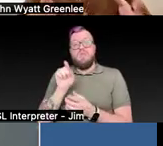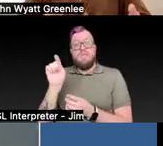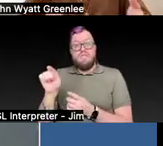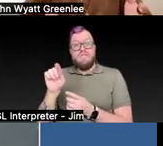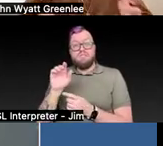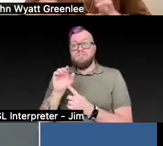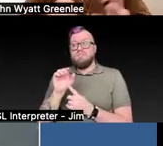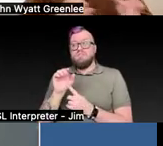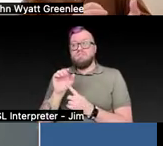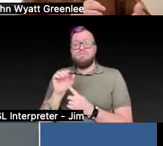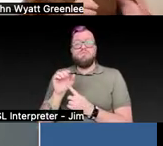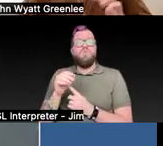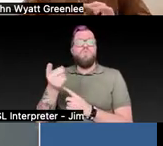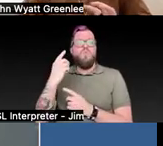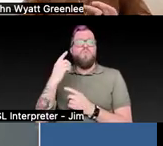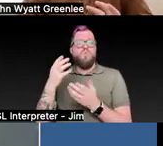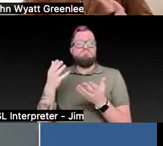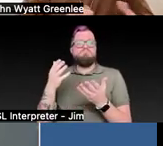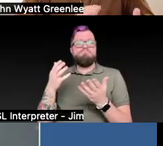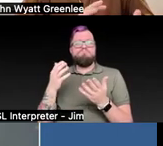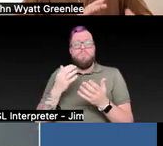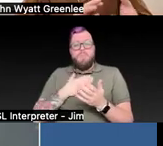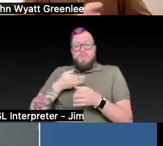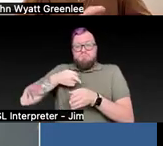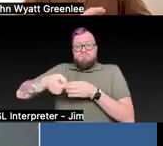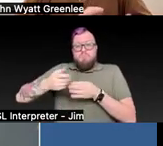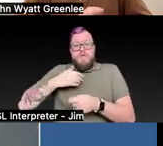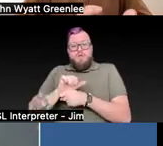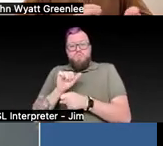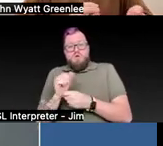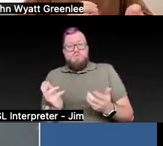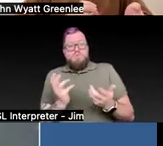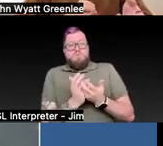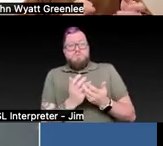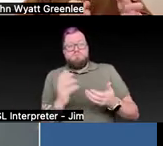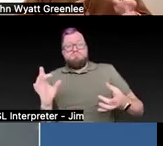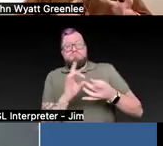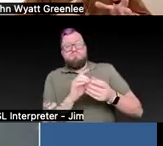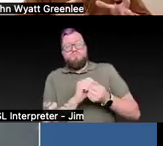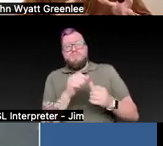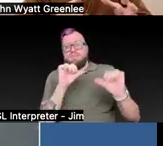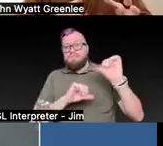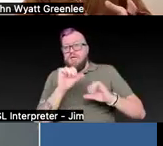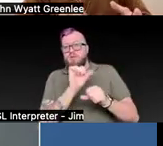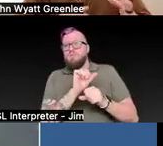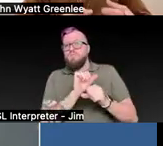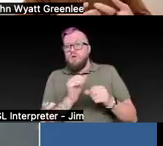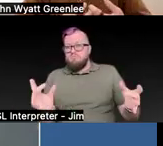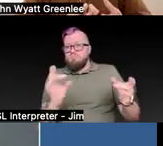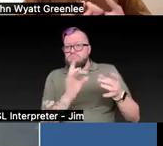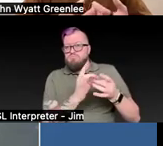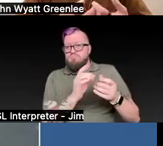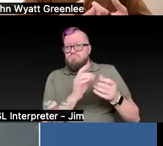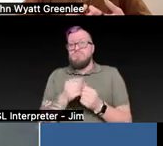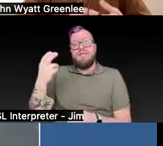of the places where my work interfaces with sort of scientific work because one of the things that I've really tried to do as a